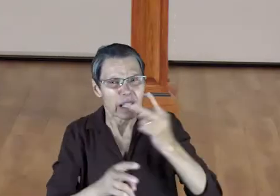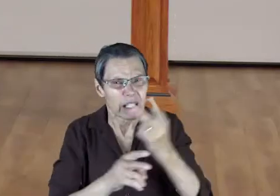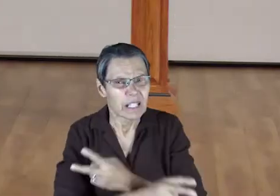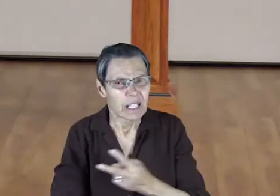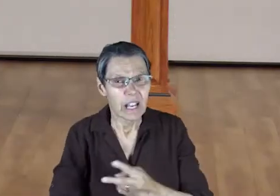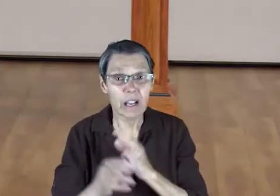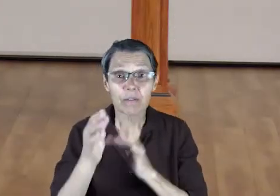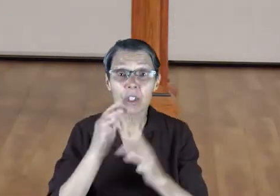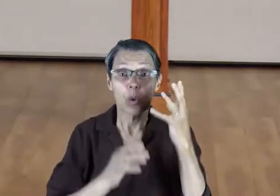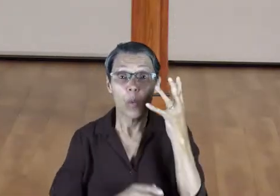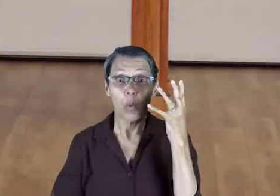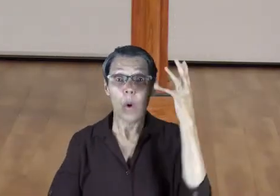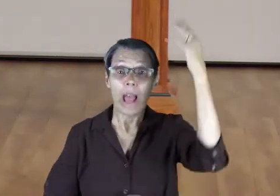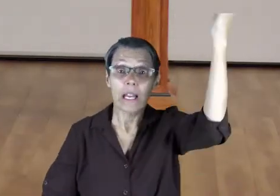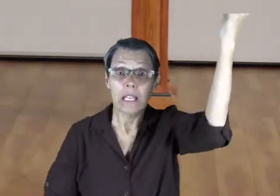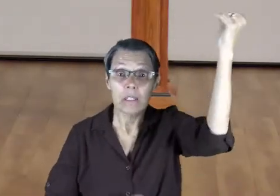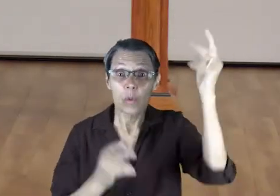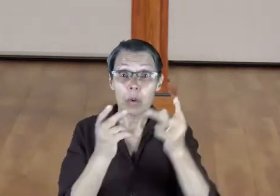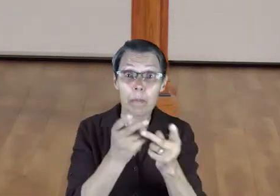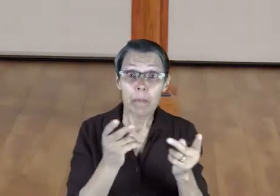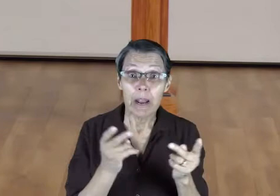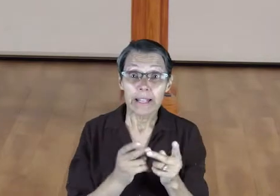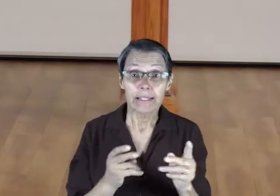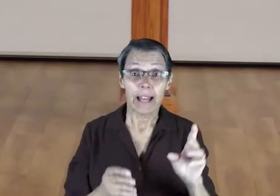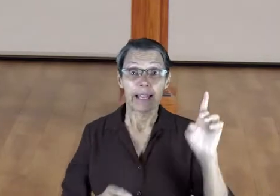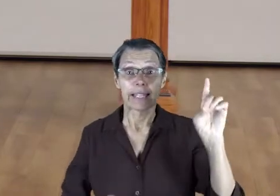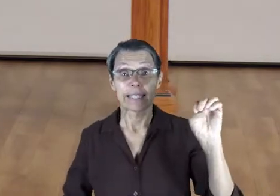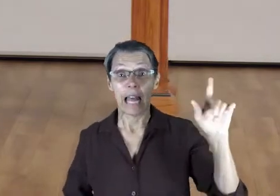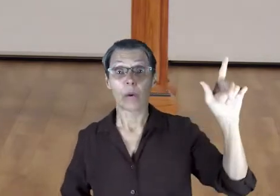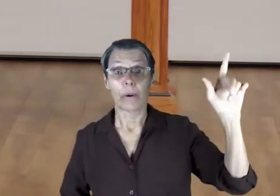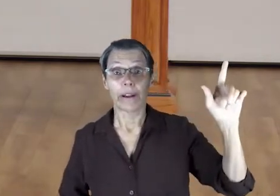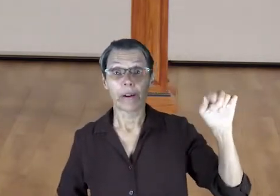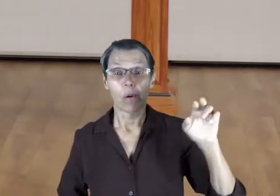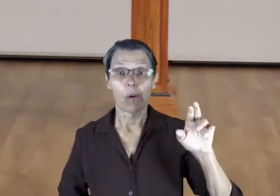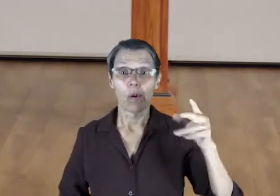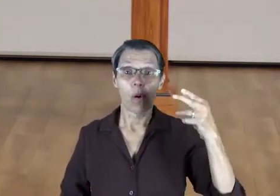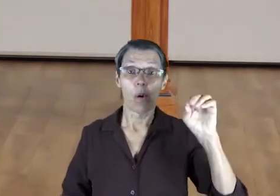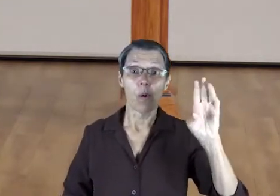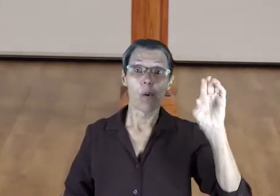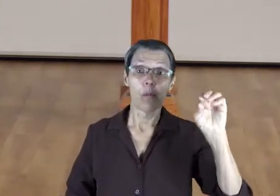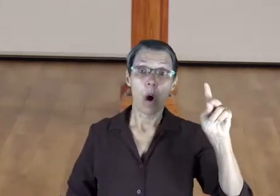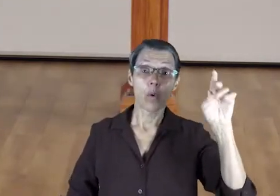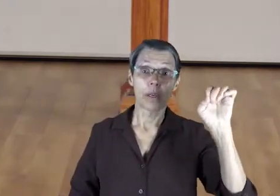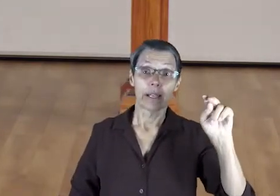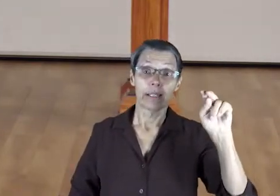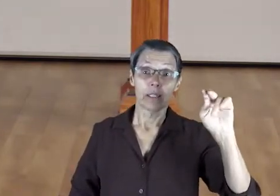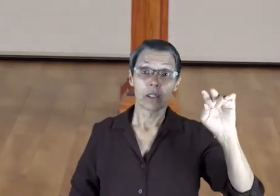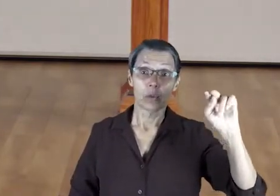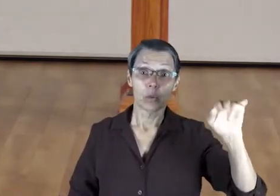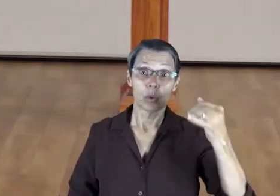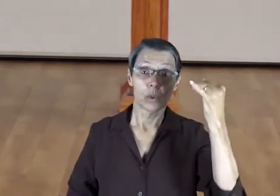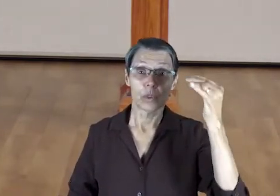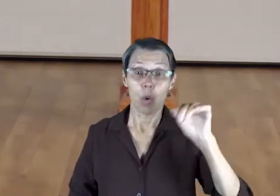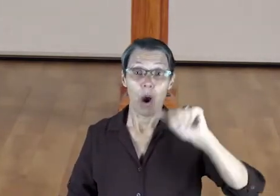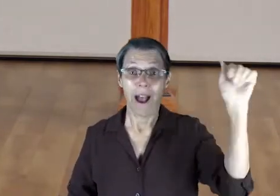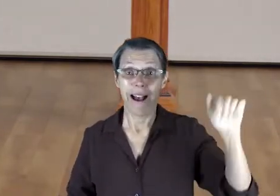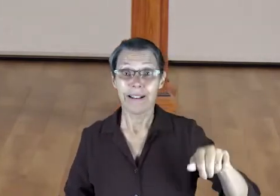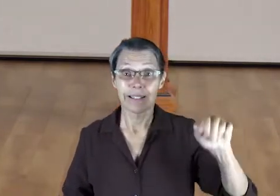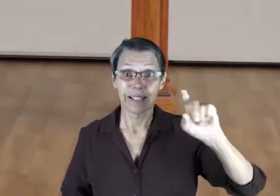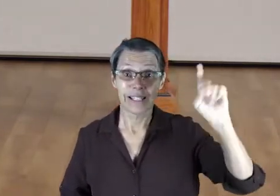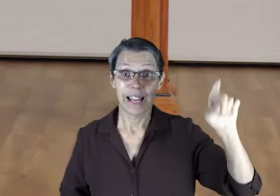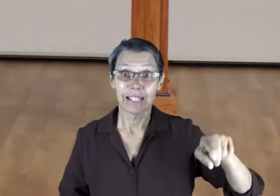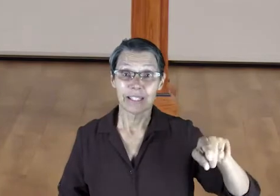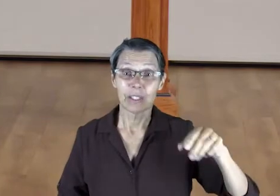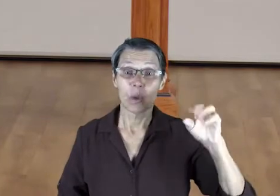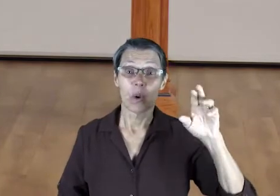Stop trying to figure out if Jesus went to some place like, you know, Delaware or Hoboken or